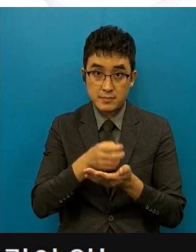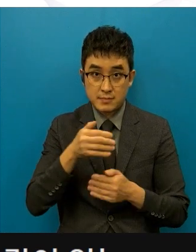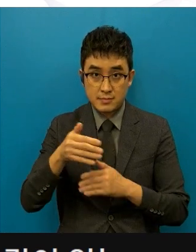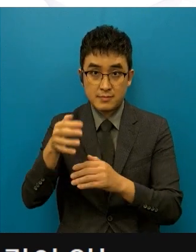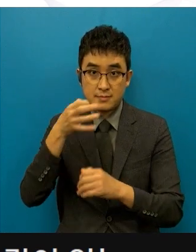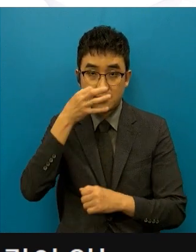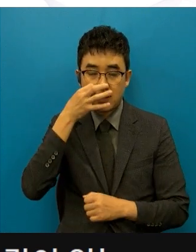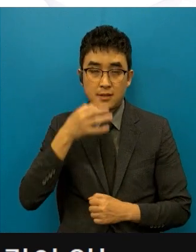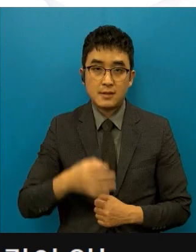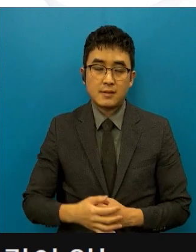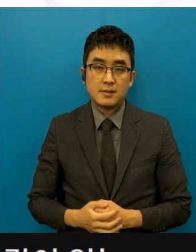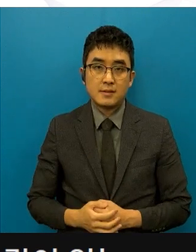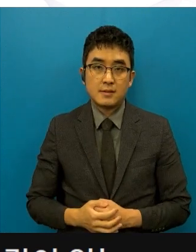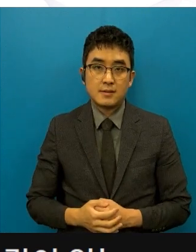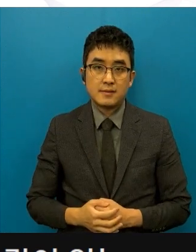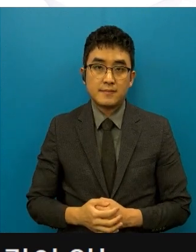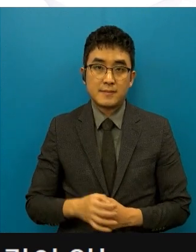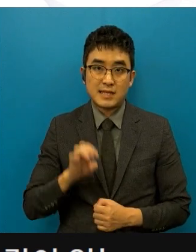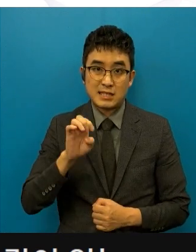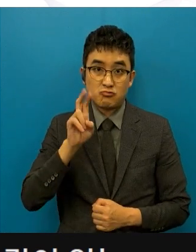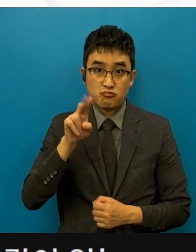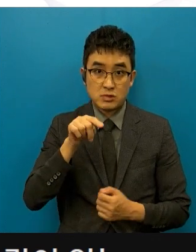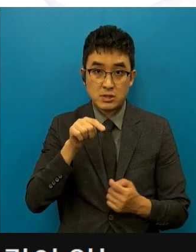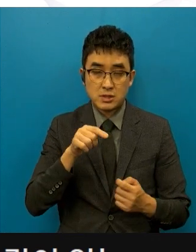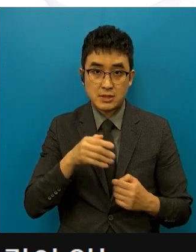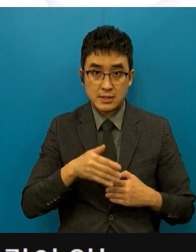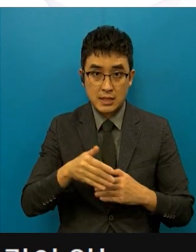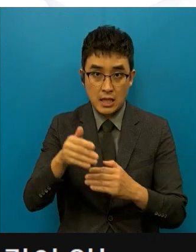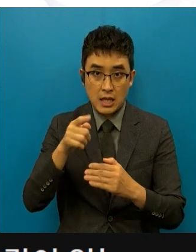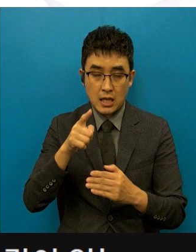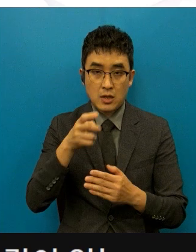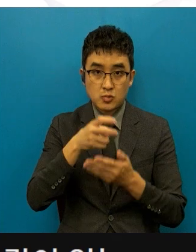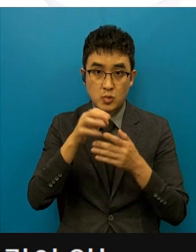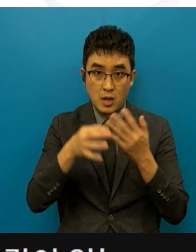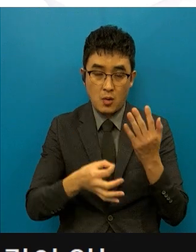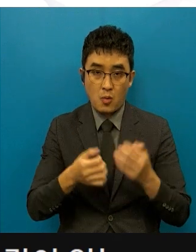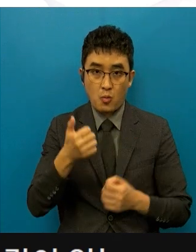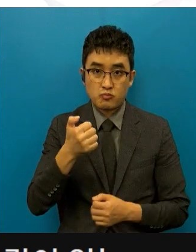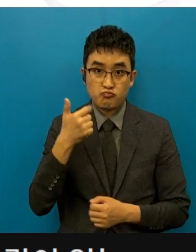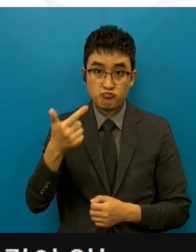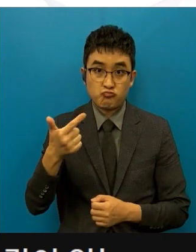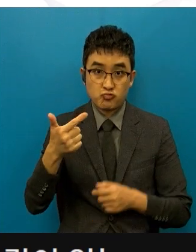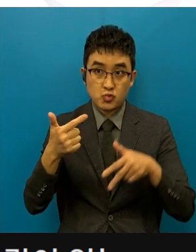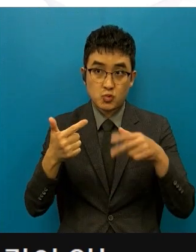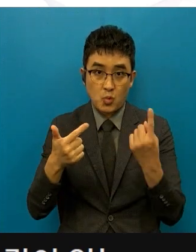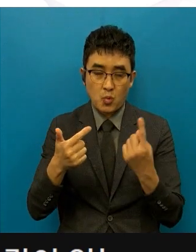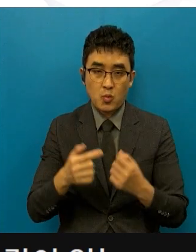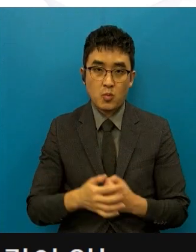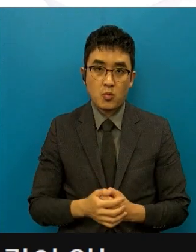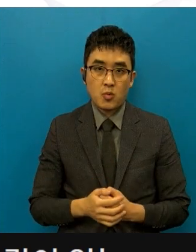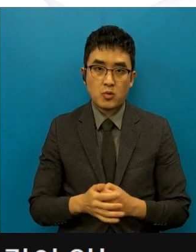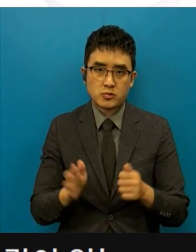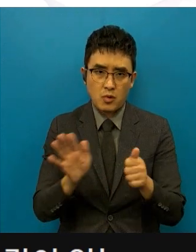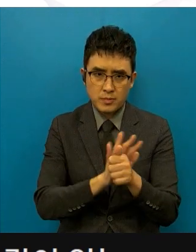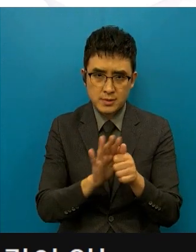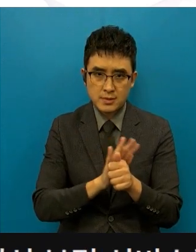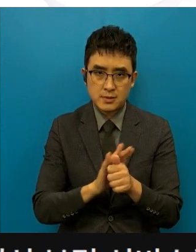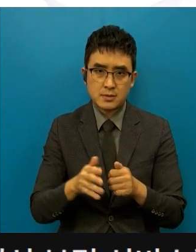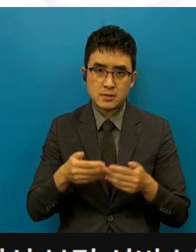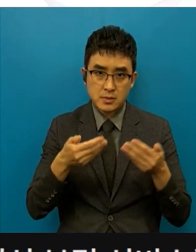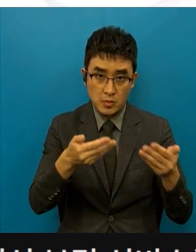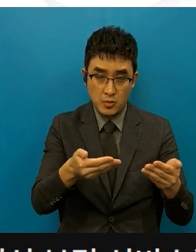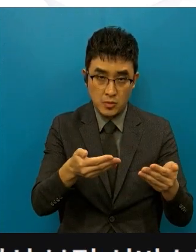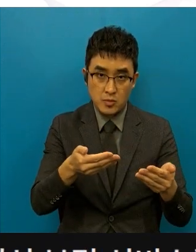EU, which includes also healthcare services. In addition, Article 7 of the Charter of Fundamental Rights